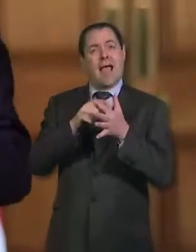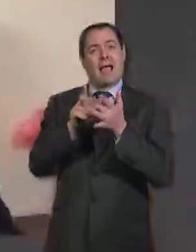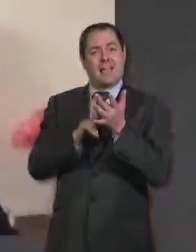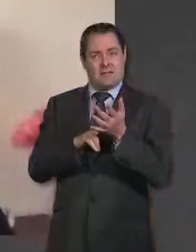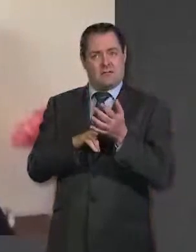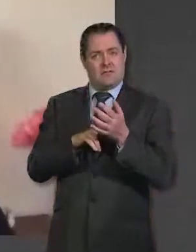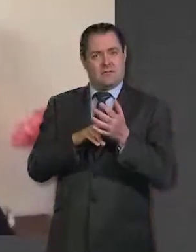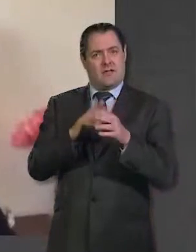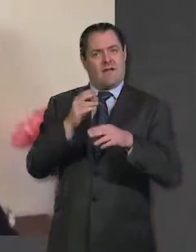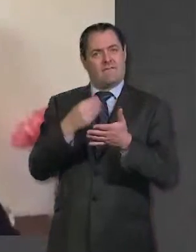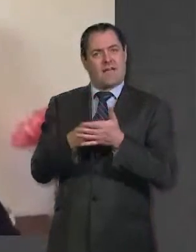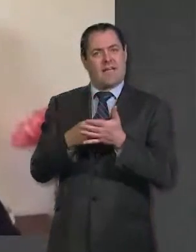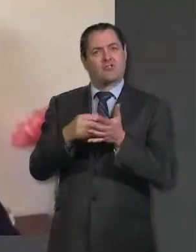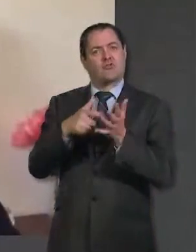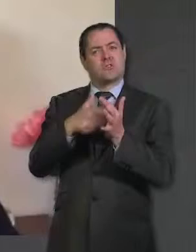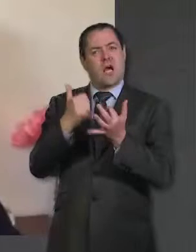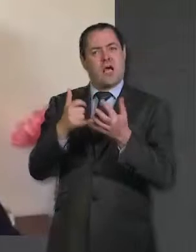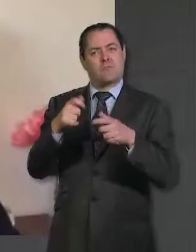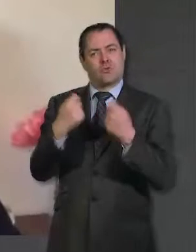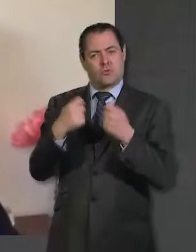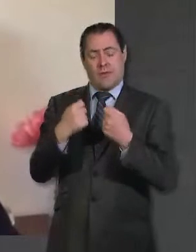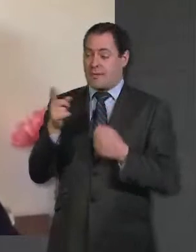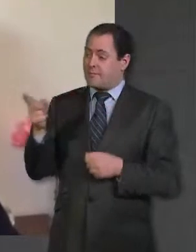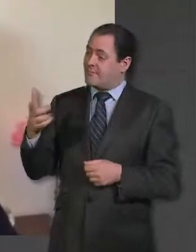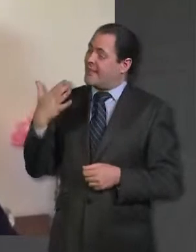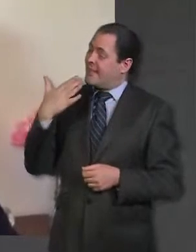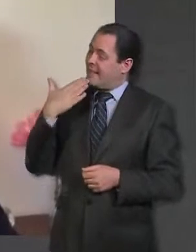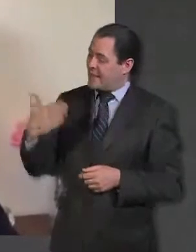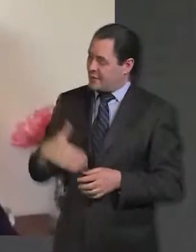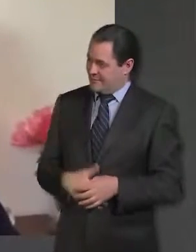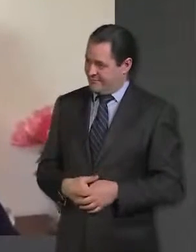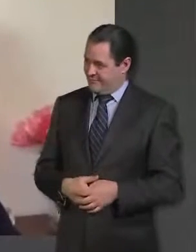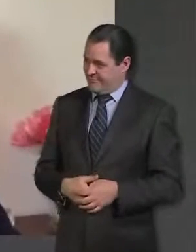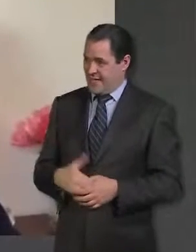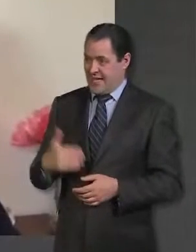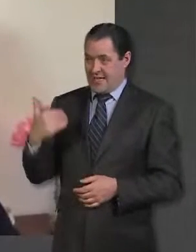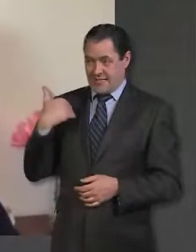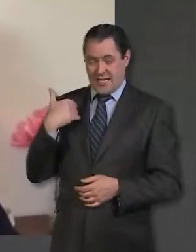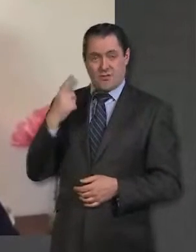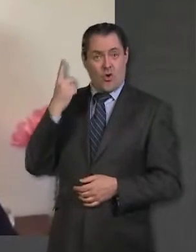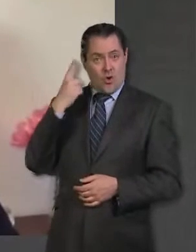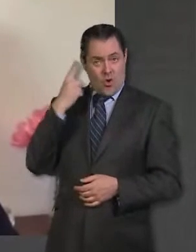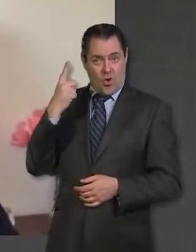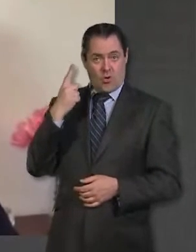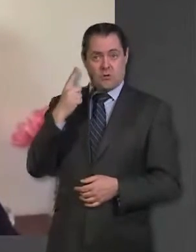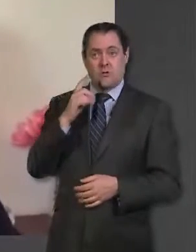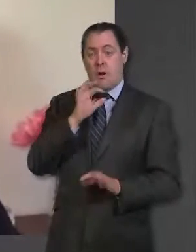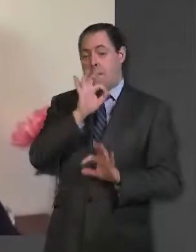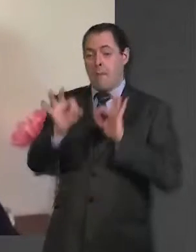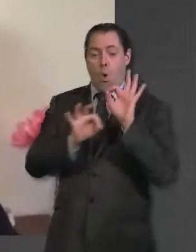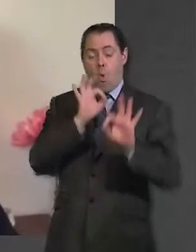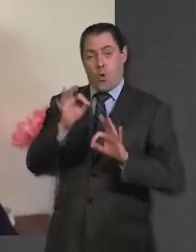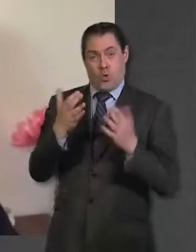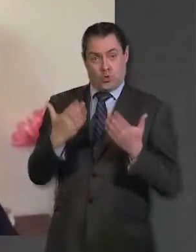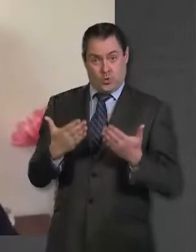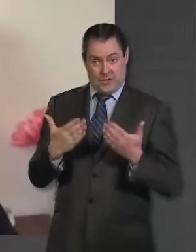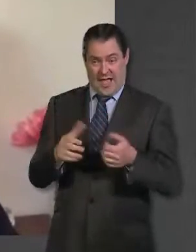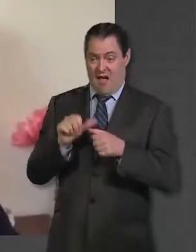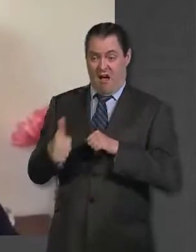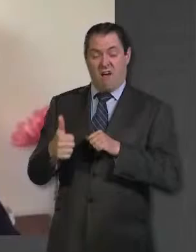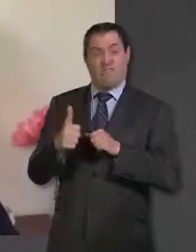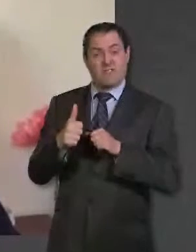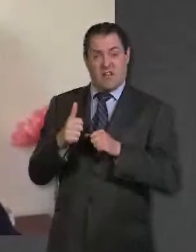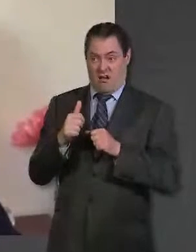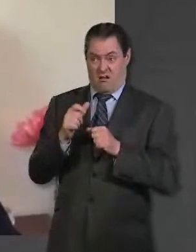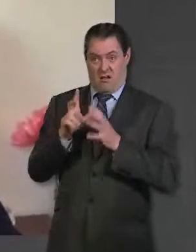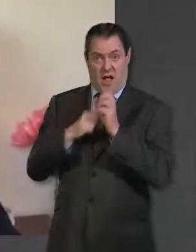Mr. Hancock. Mr. Hancock, as we've just heard, according to a poll conducted today after that press conference, 71% of the public